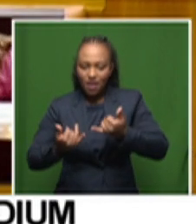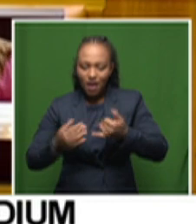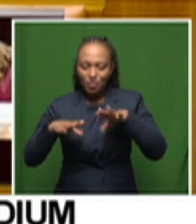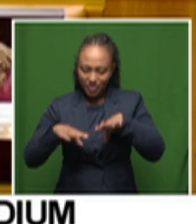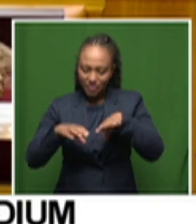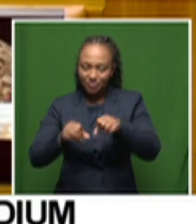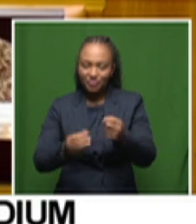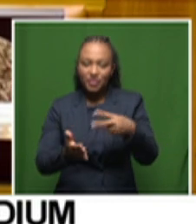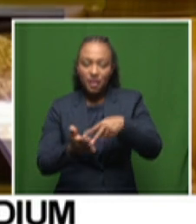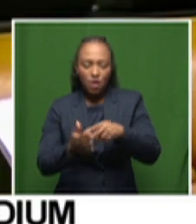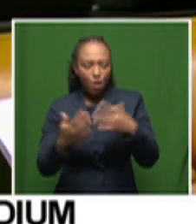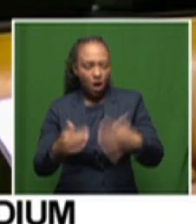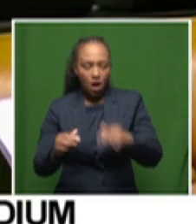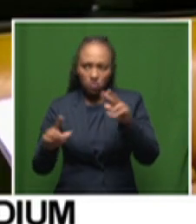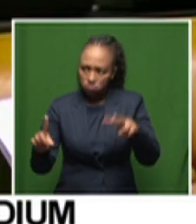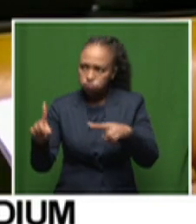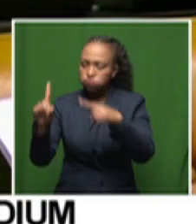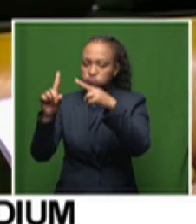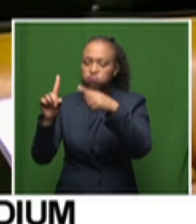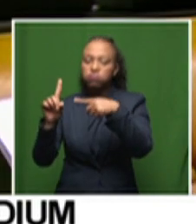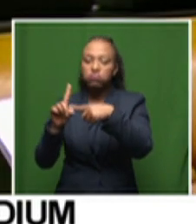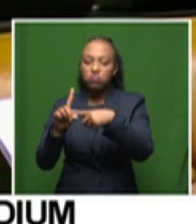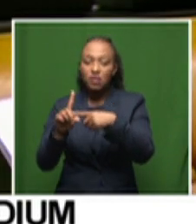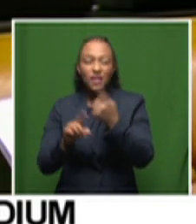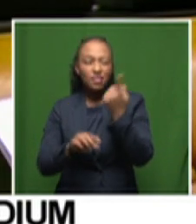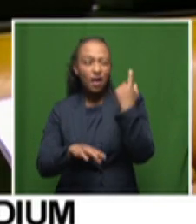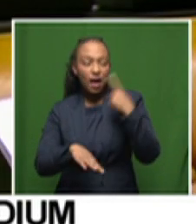Freedom was only 2 weeks old.